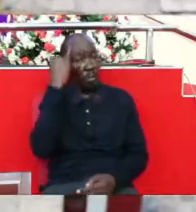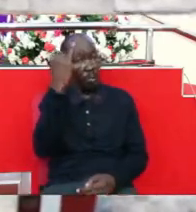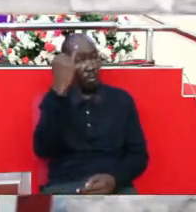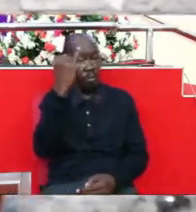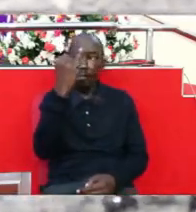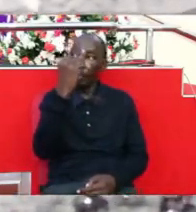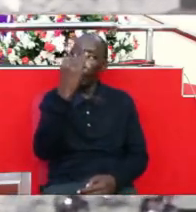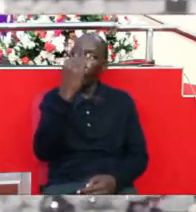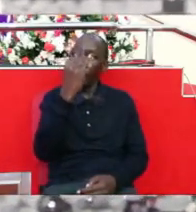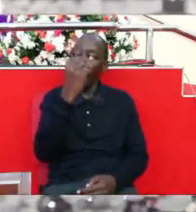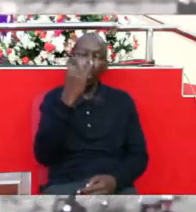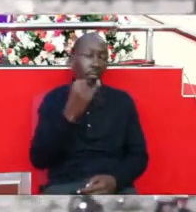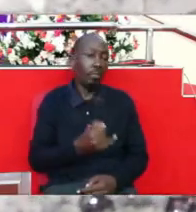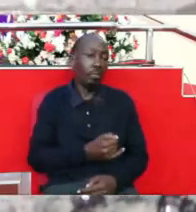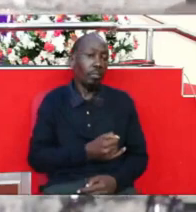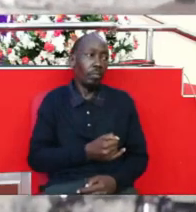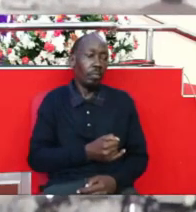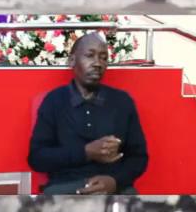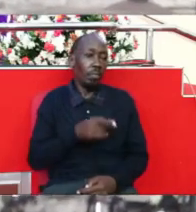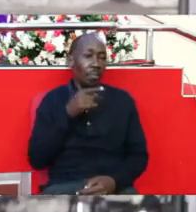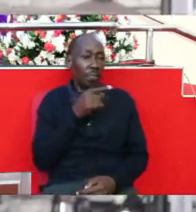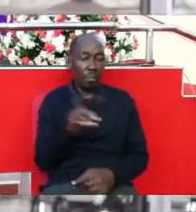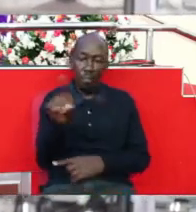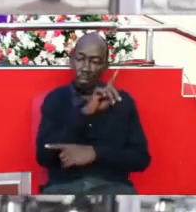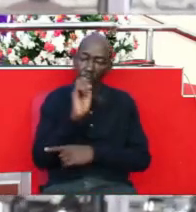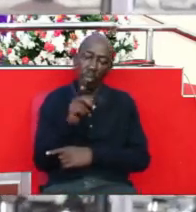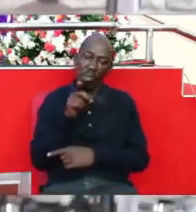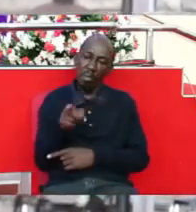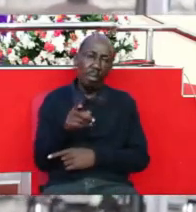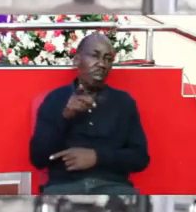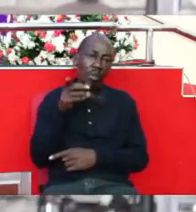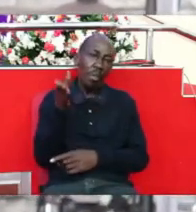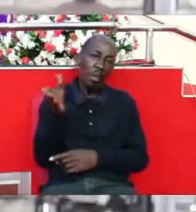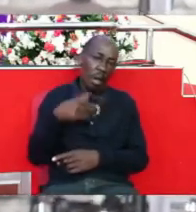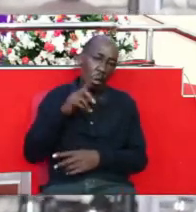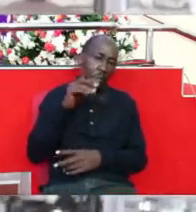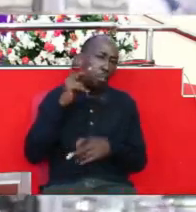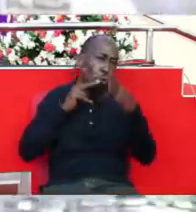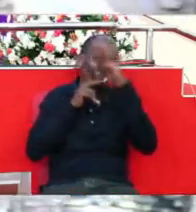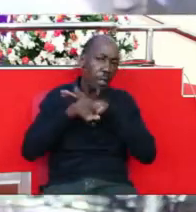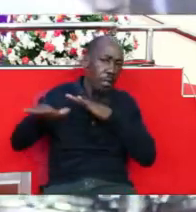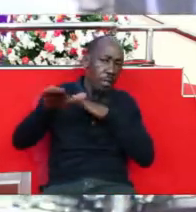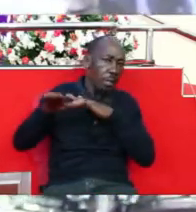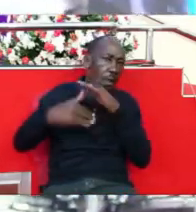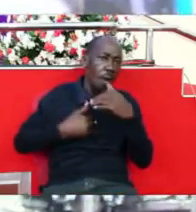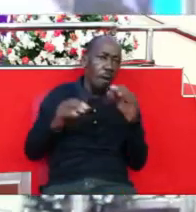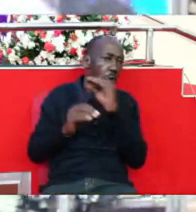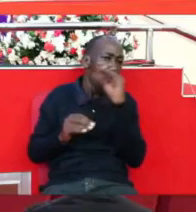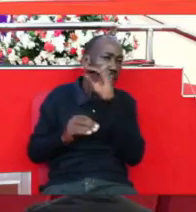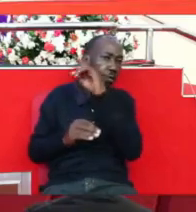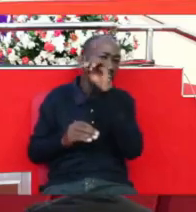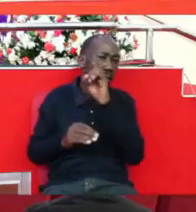alifanya, maana alikuwa na mhofu Mungu. And he asked, isn't there a prophet in this neighborhood? Akauliza, je, hapana nabii